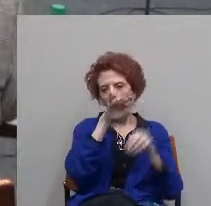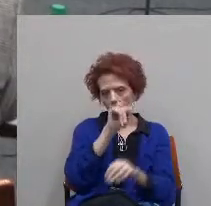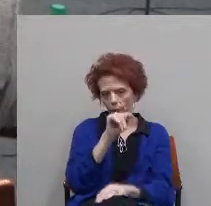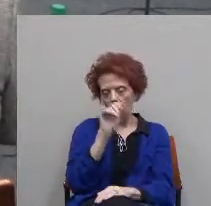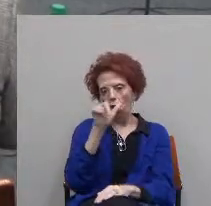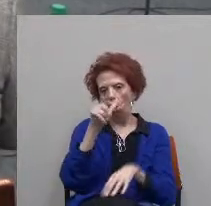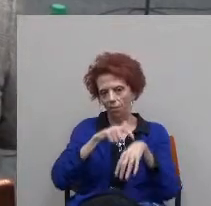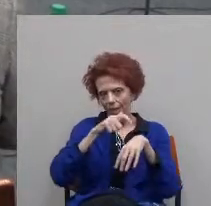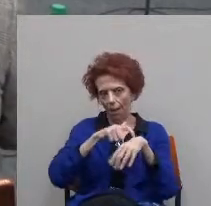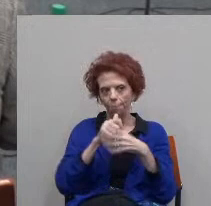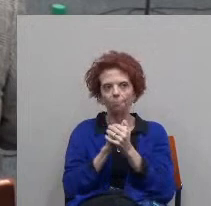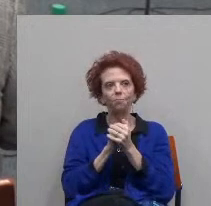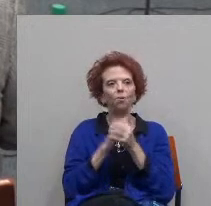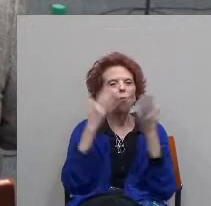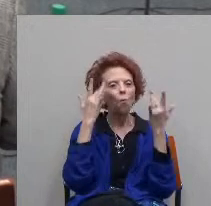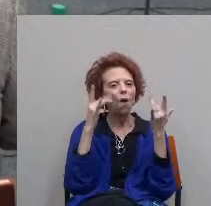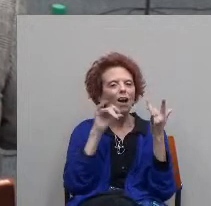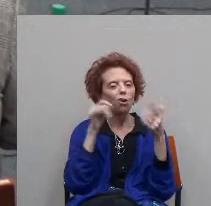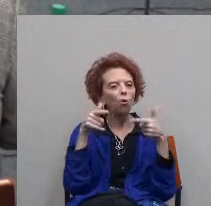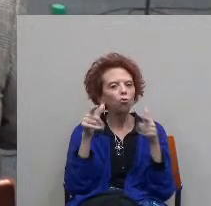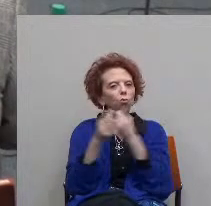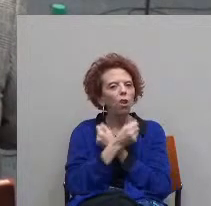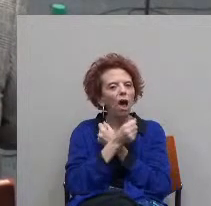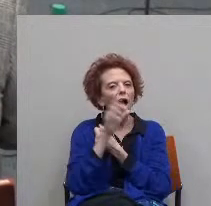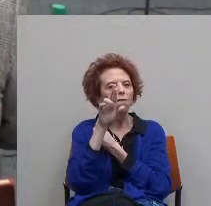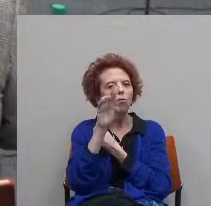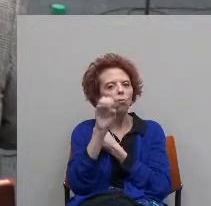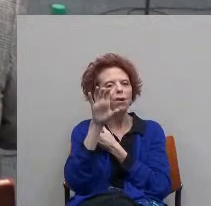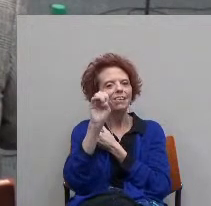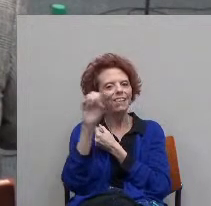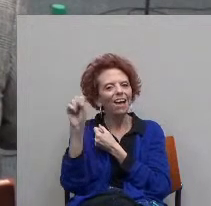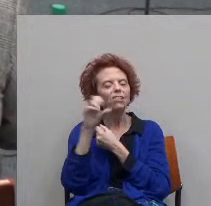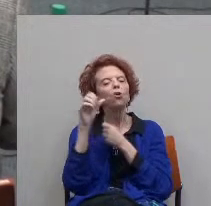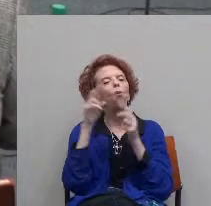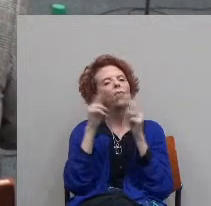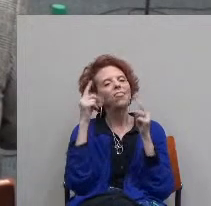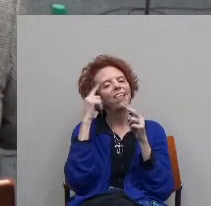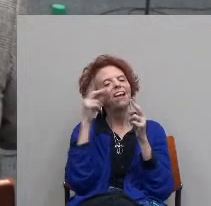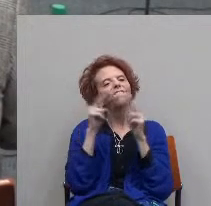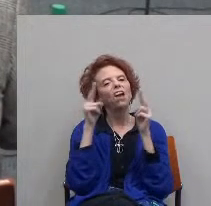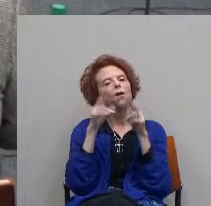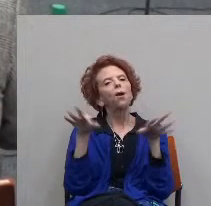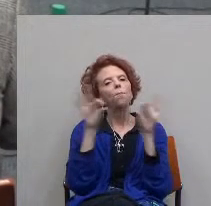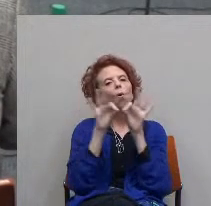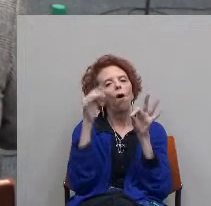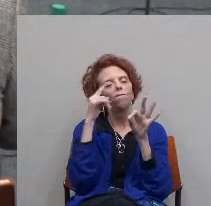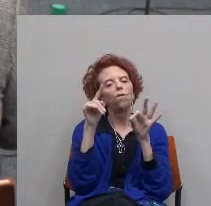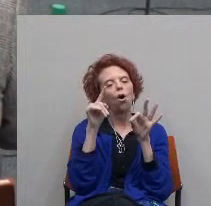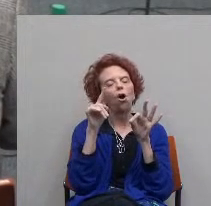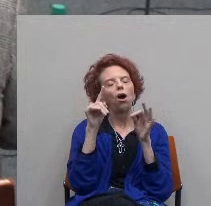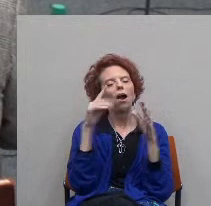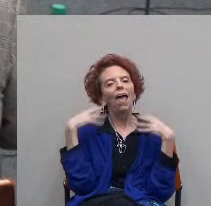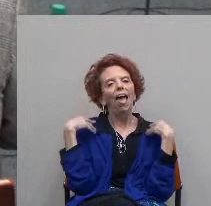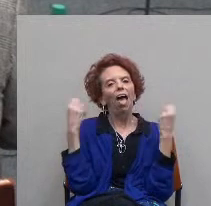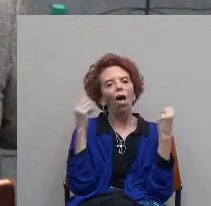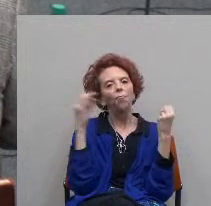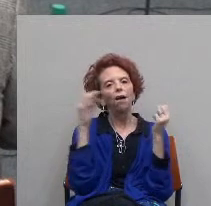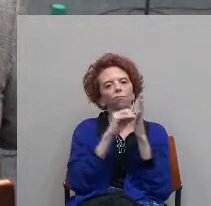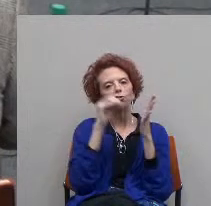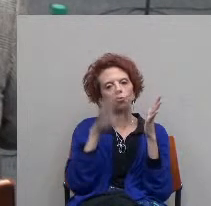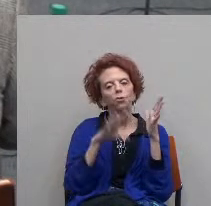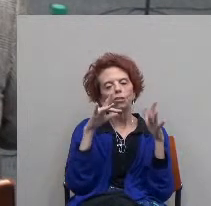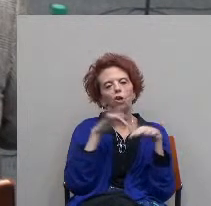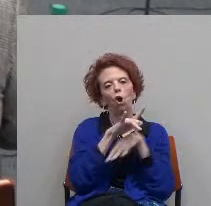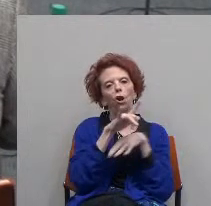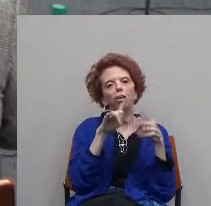Dr. Brumman, when he visits, they're like, why don't you love recess? So we think it's very important for the well-being and health of students in those